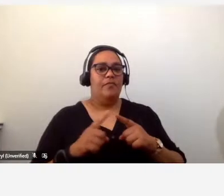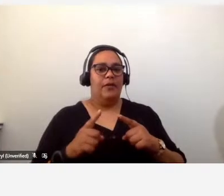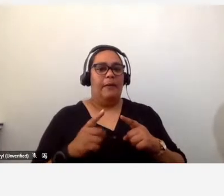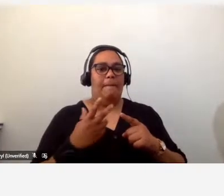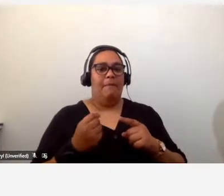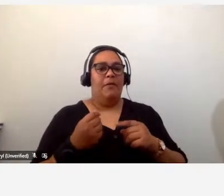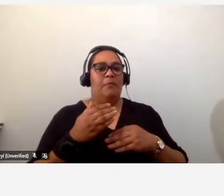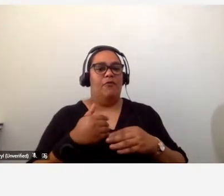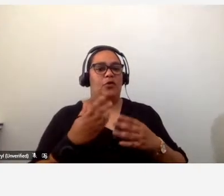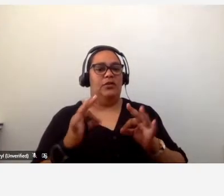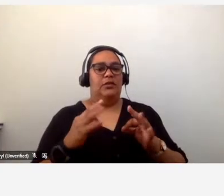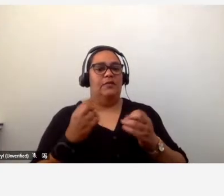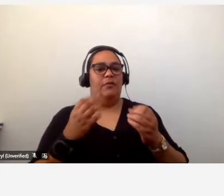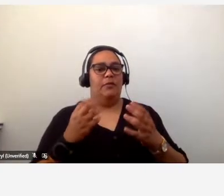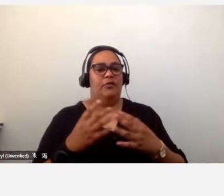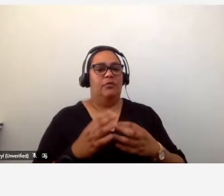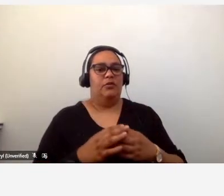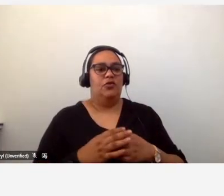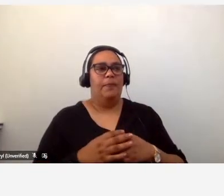that information.